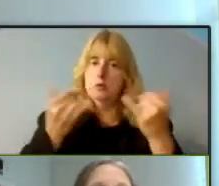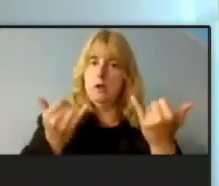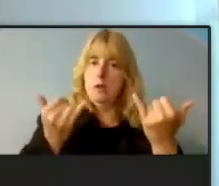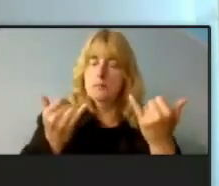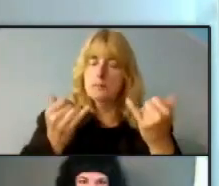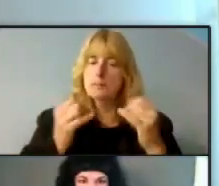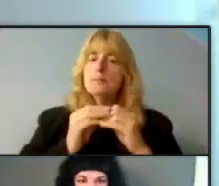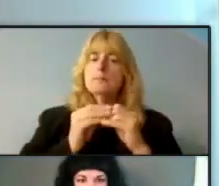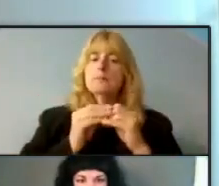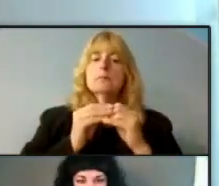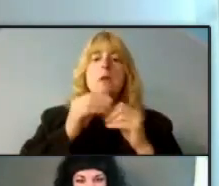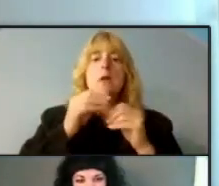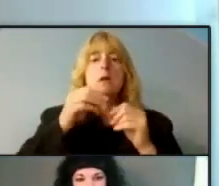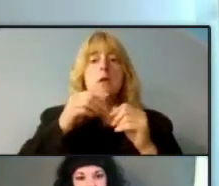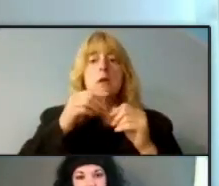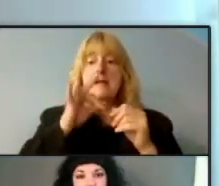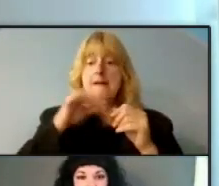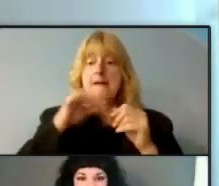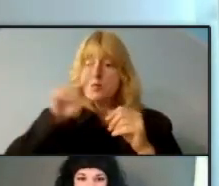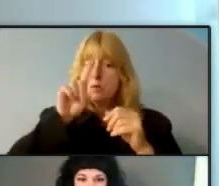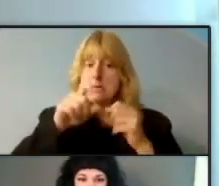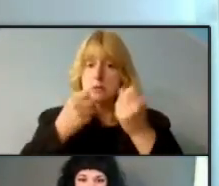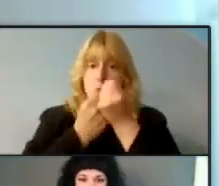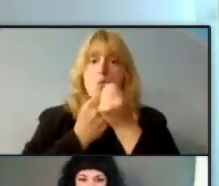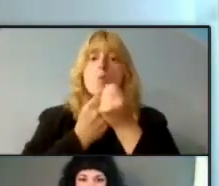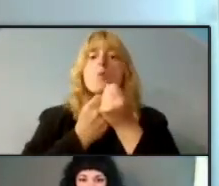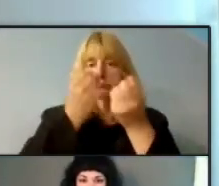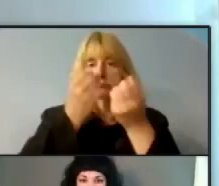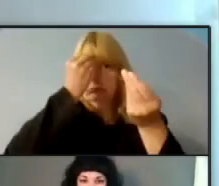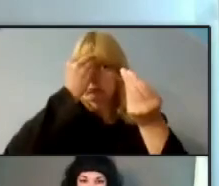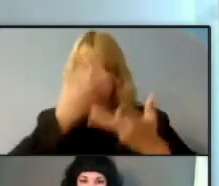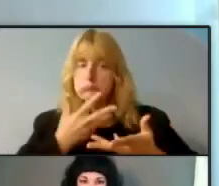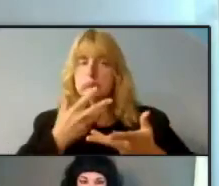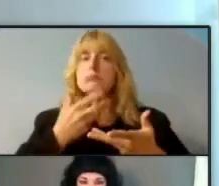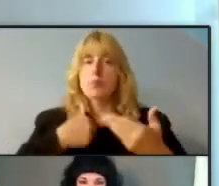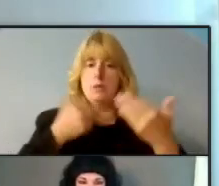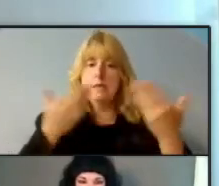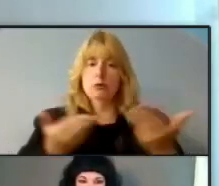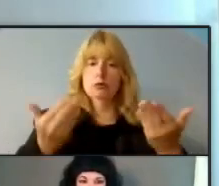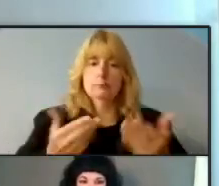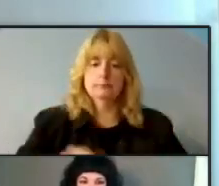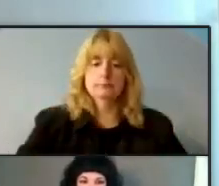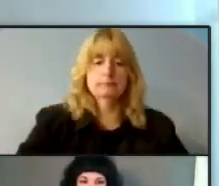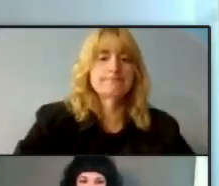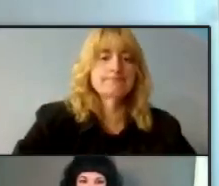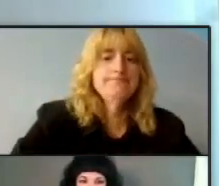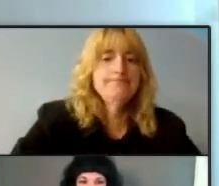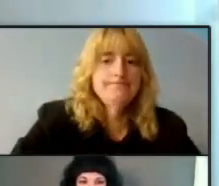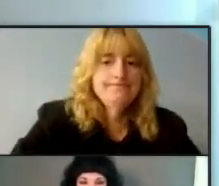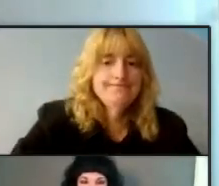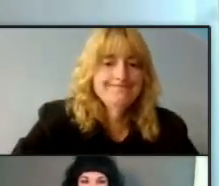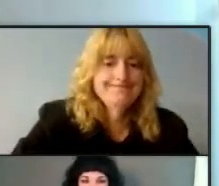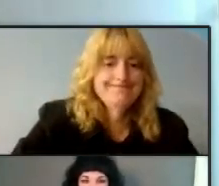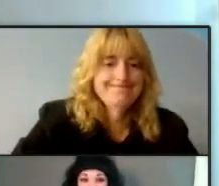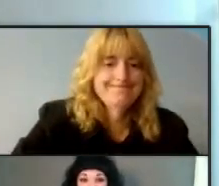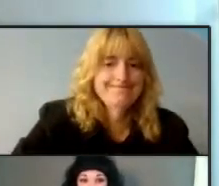White folks, tell us if you need support. We are here. Cindy?